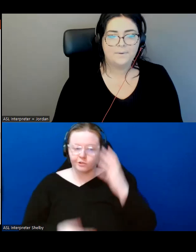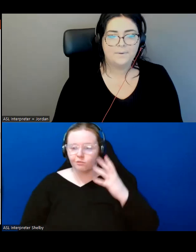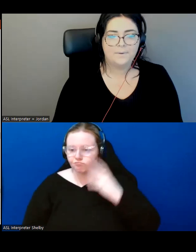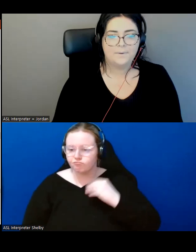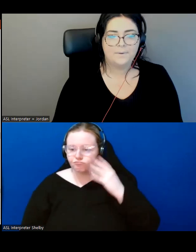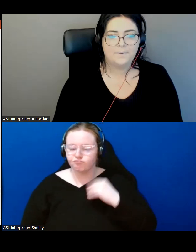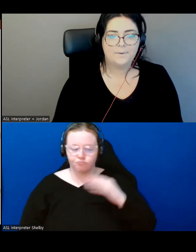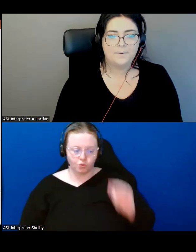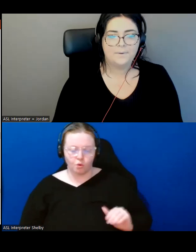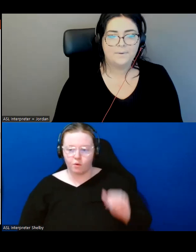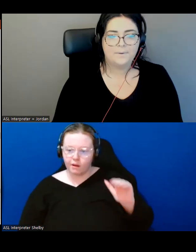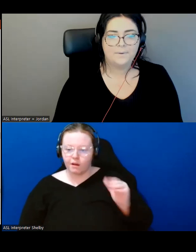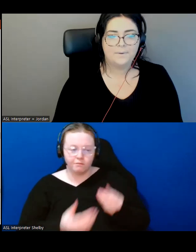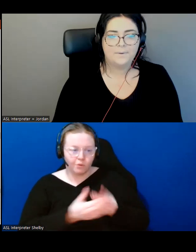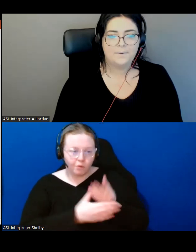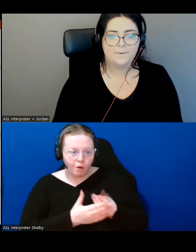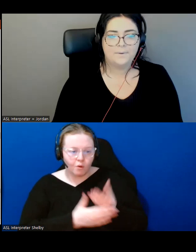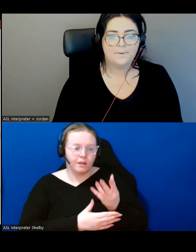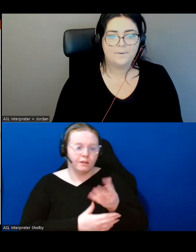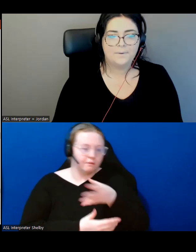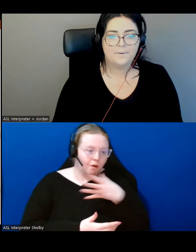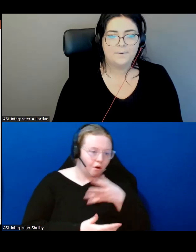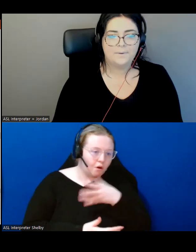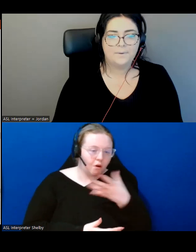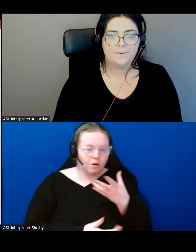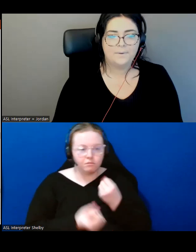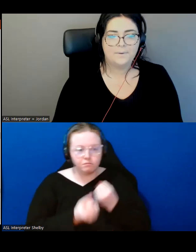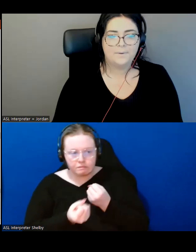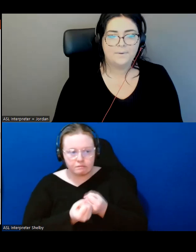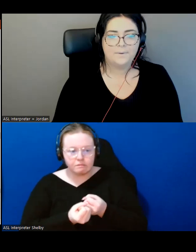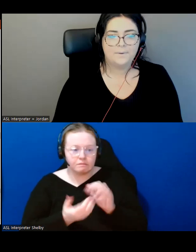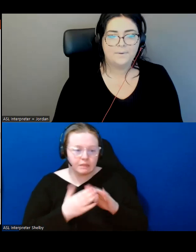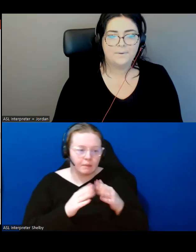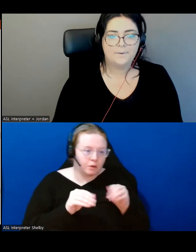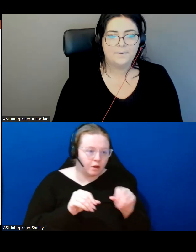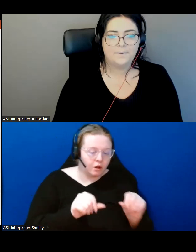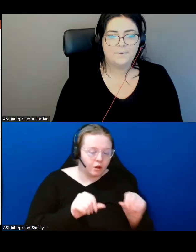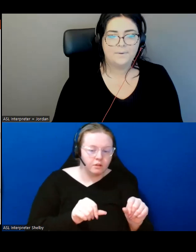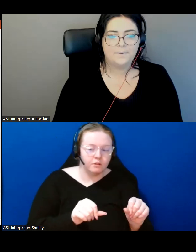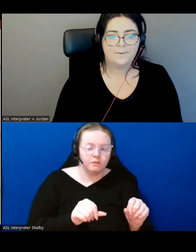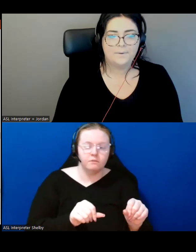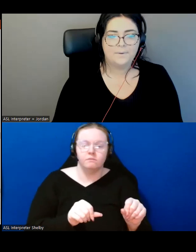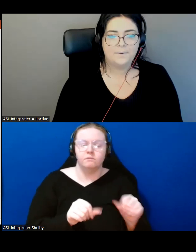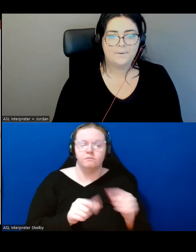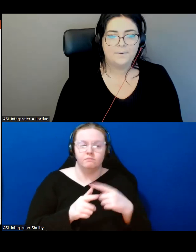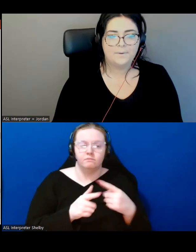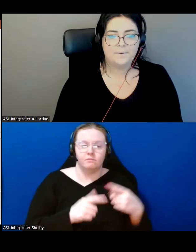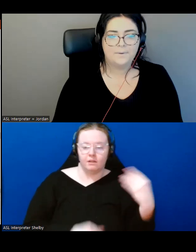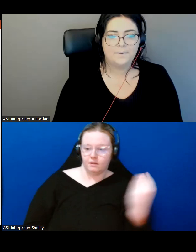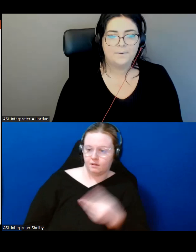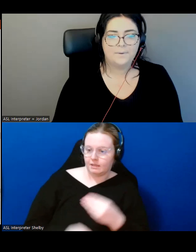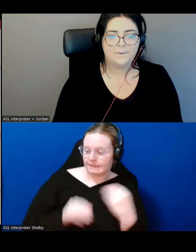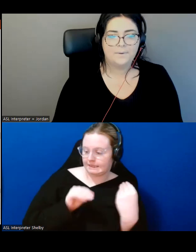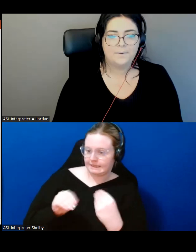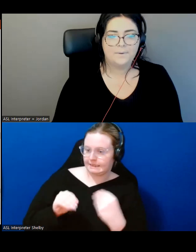growing and sustaining families with a community with a garden and pass that on to younger people